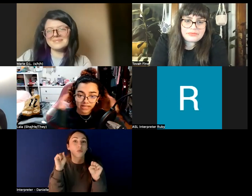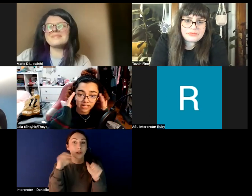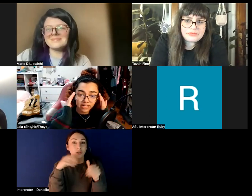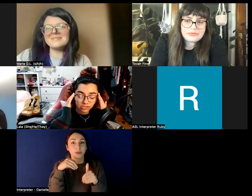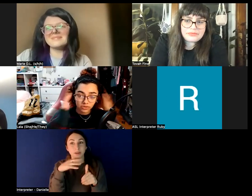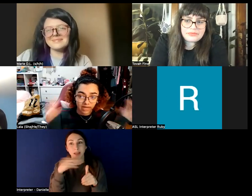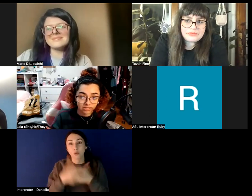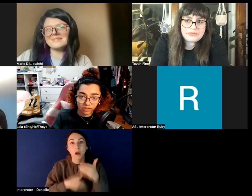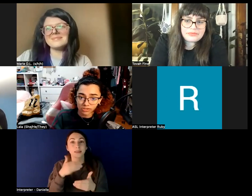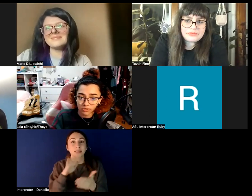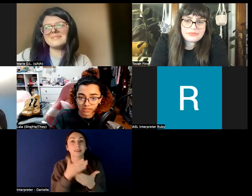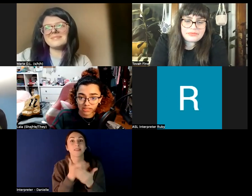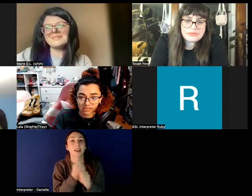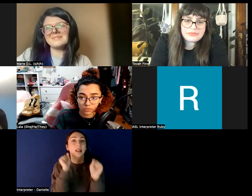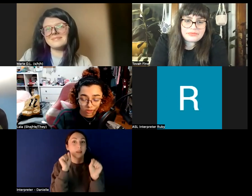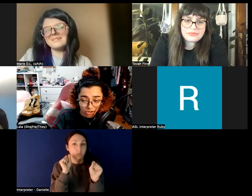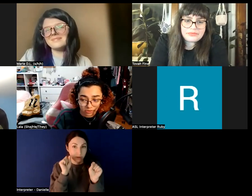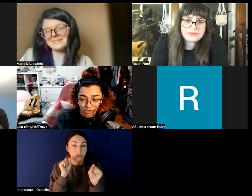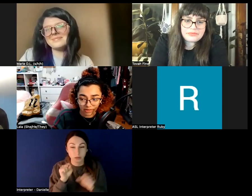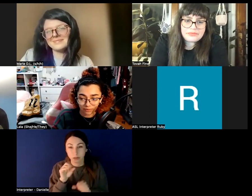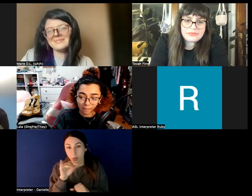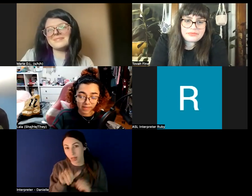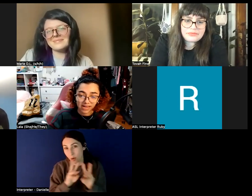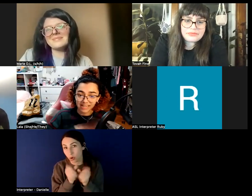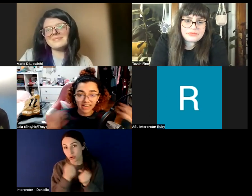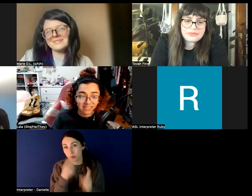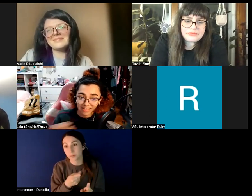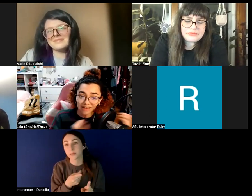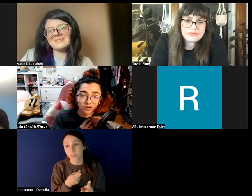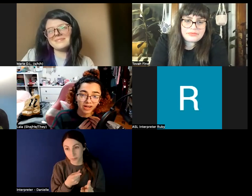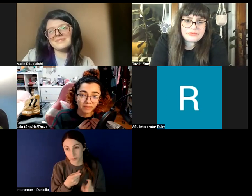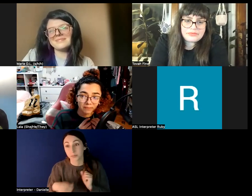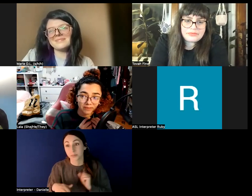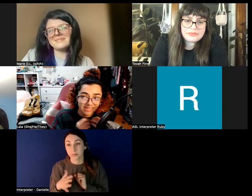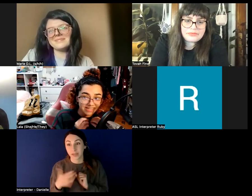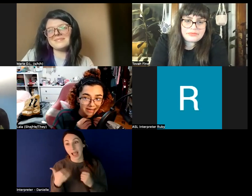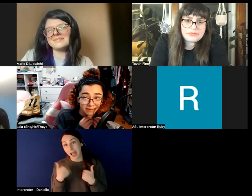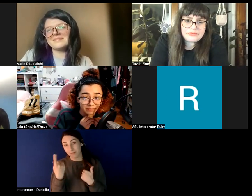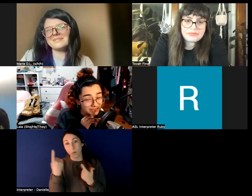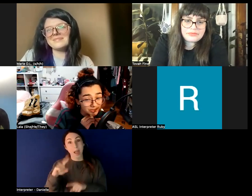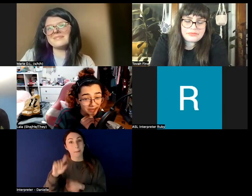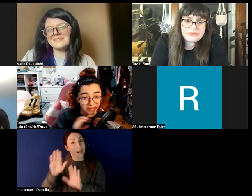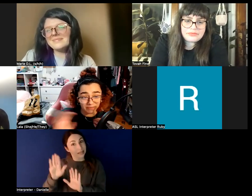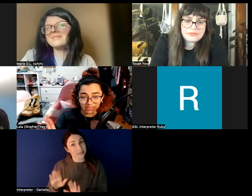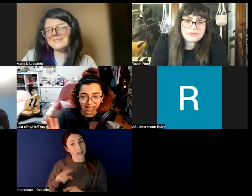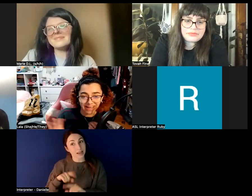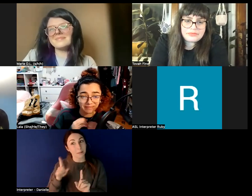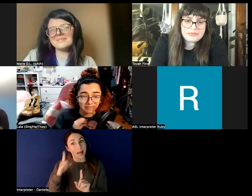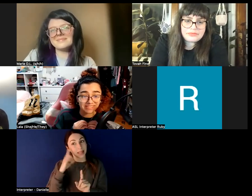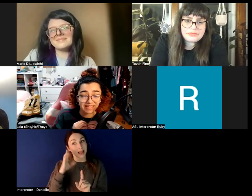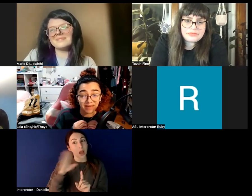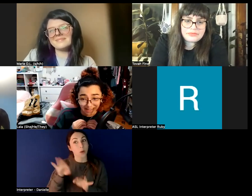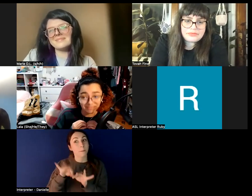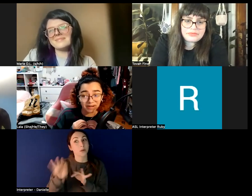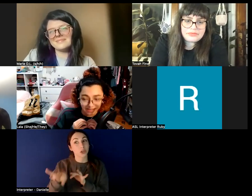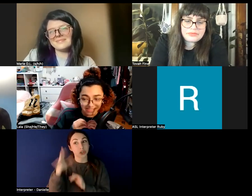getting there. And so that is also what these workshops are about. I technically have one coming up on Sunday, but I'm pretty sure I'm going to push that because